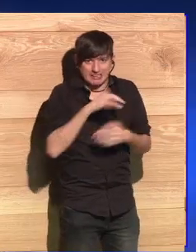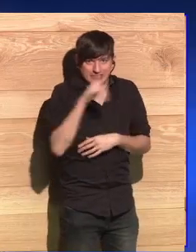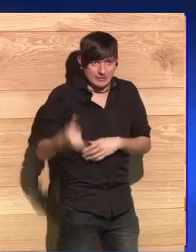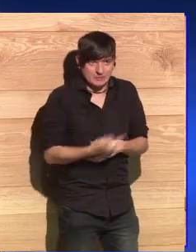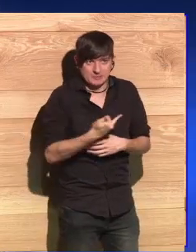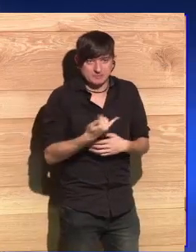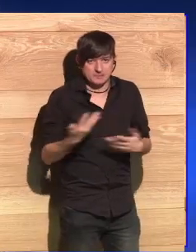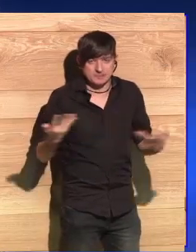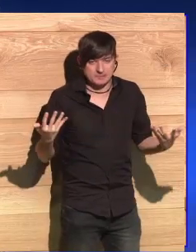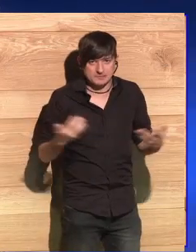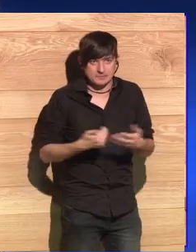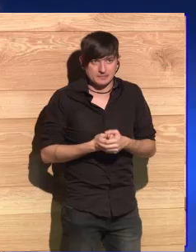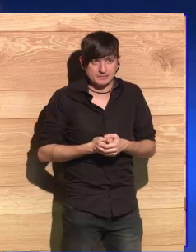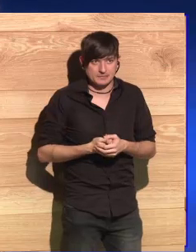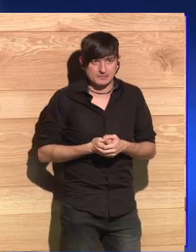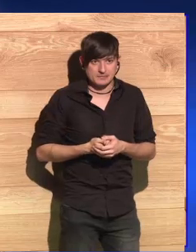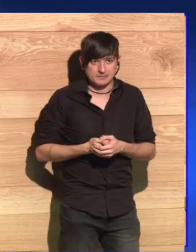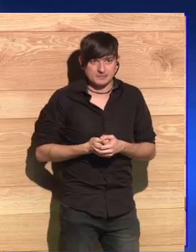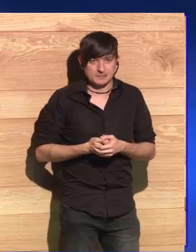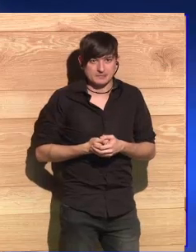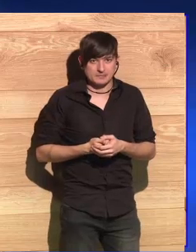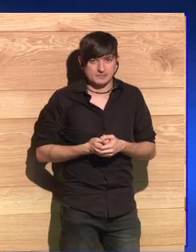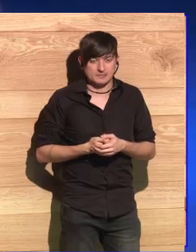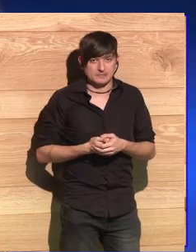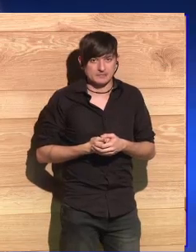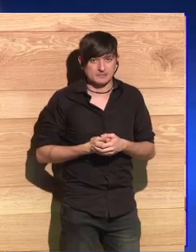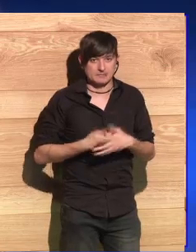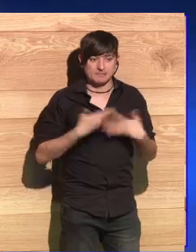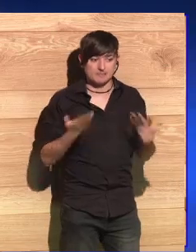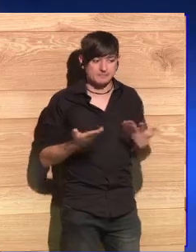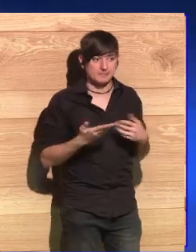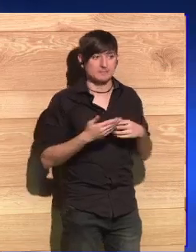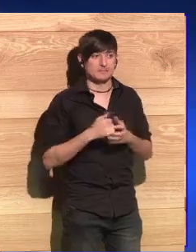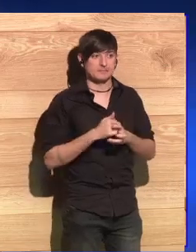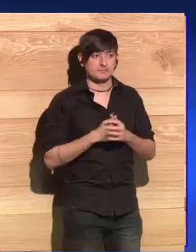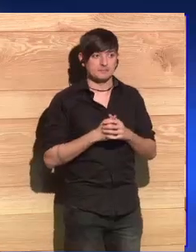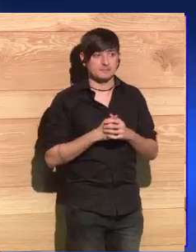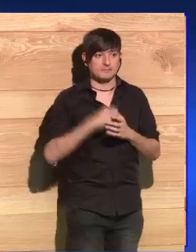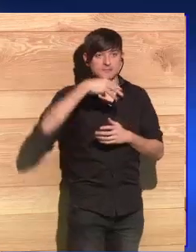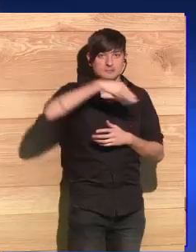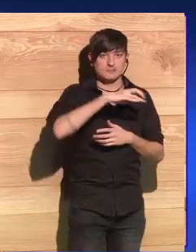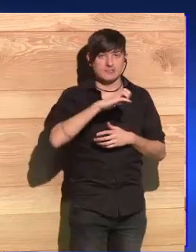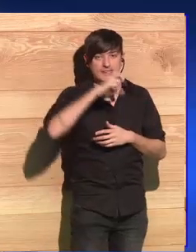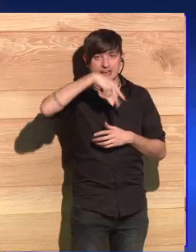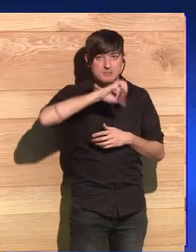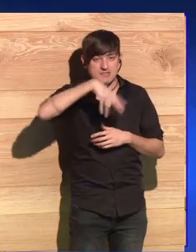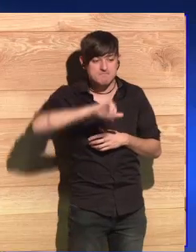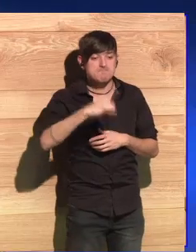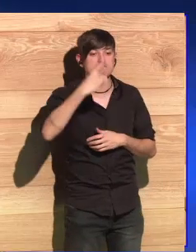there was a lot of envy involved, because I said, "Oh, I've been through all the same things he's been,